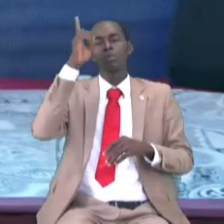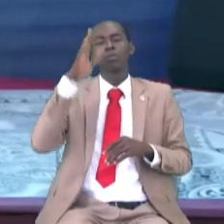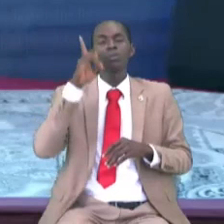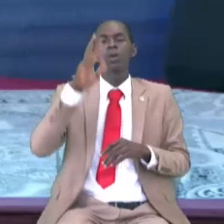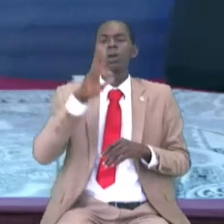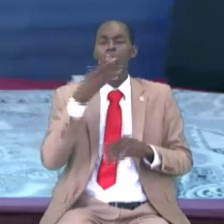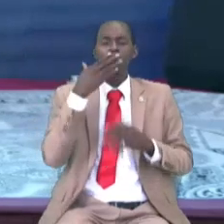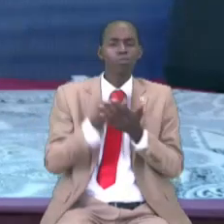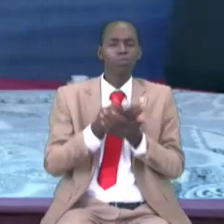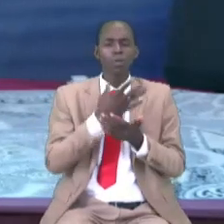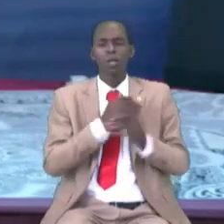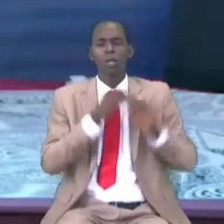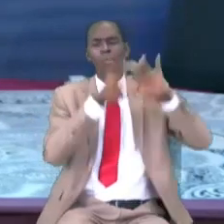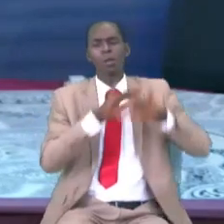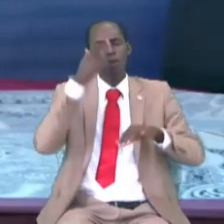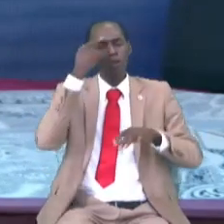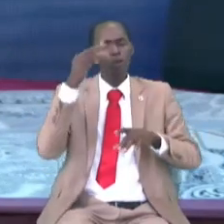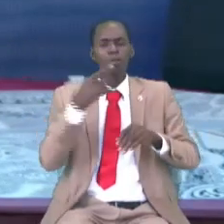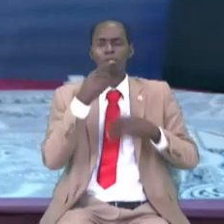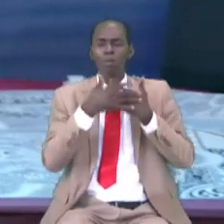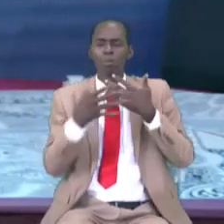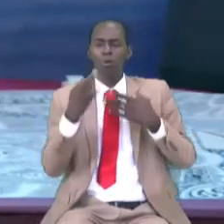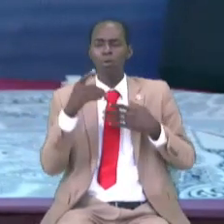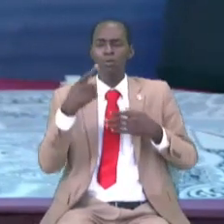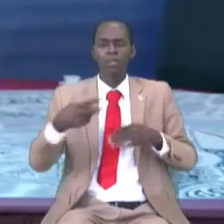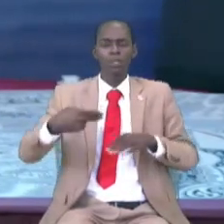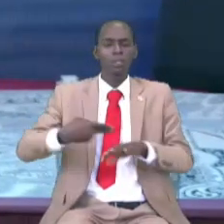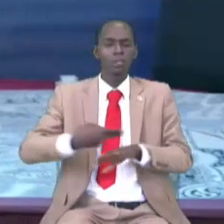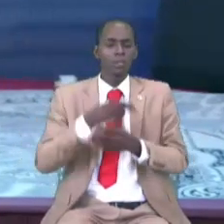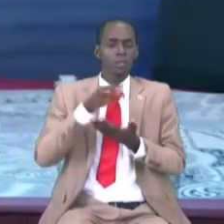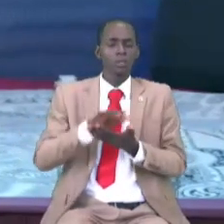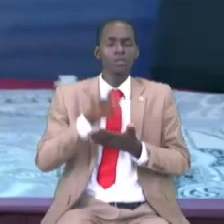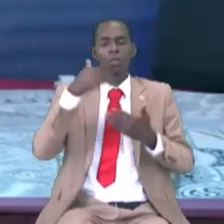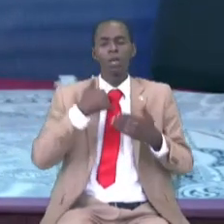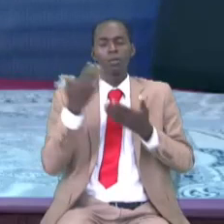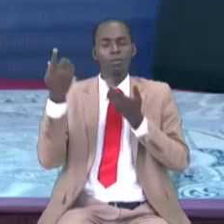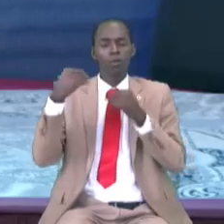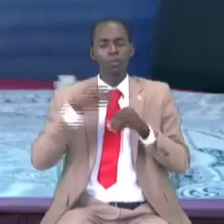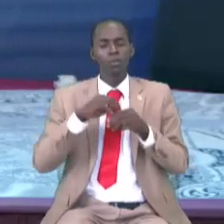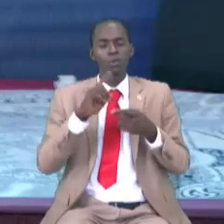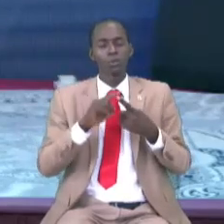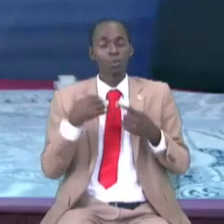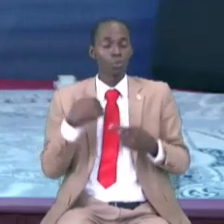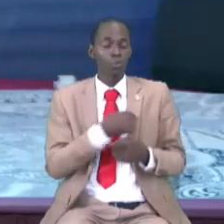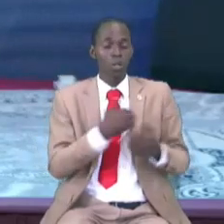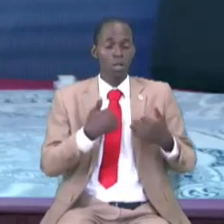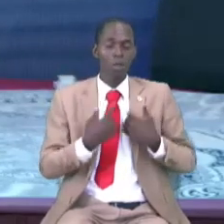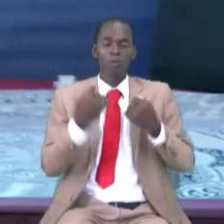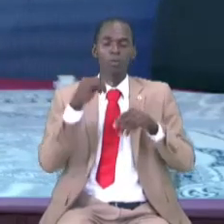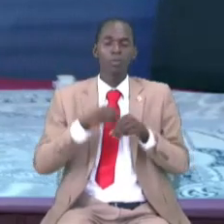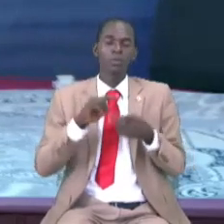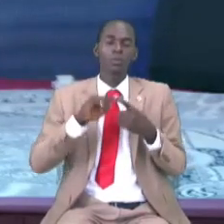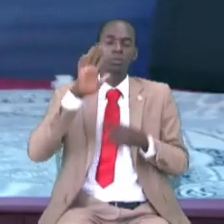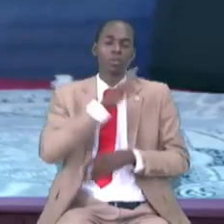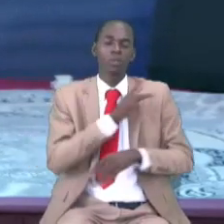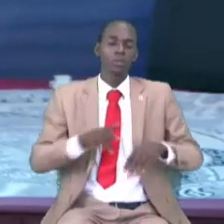the kingdom. We pray, Lord, you energize us, empower us, envision us, so that this